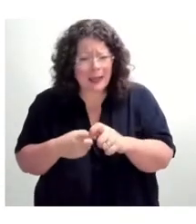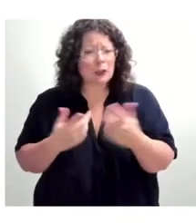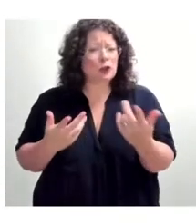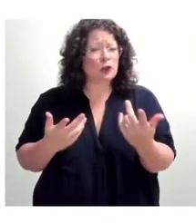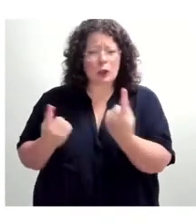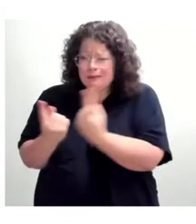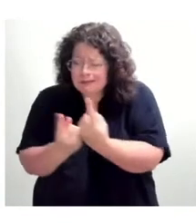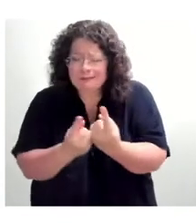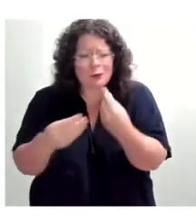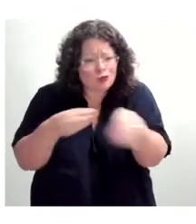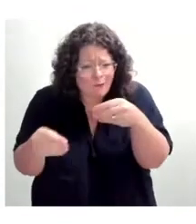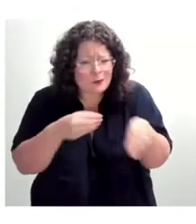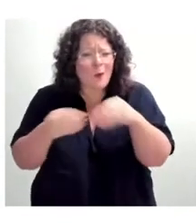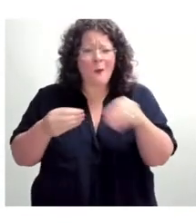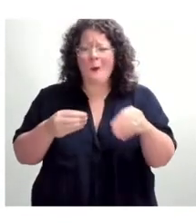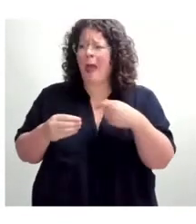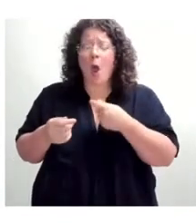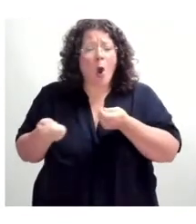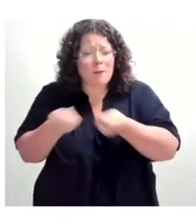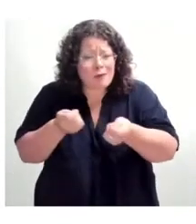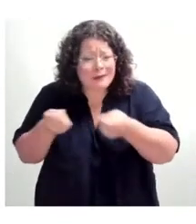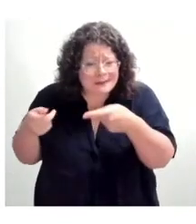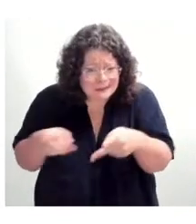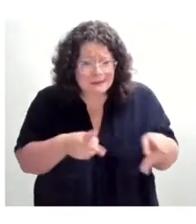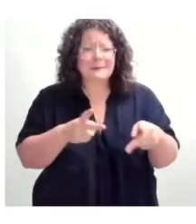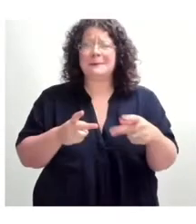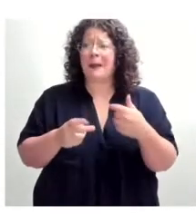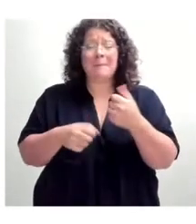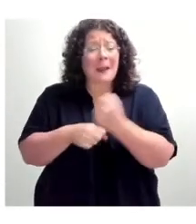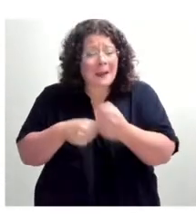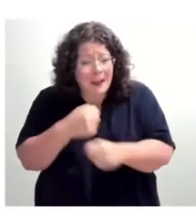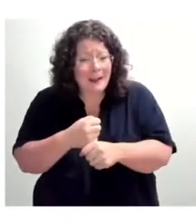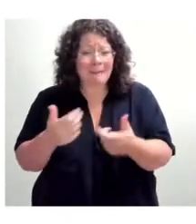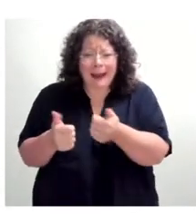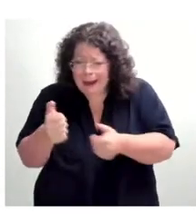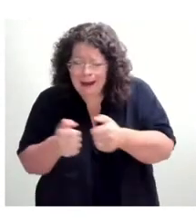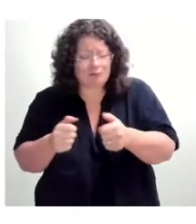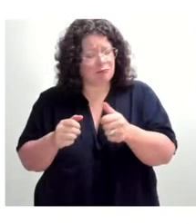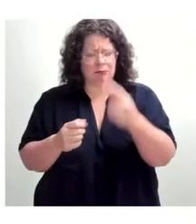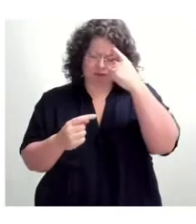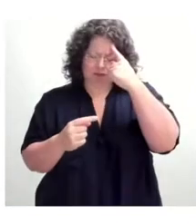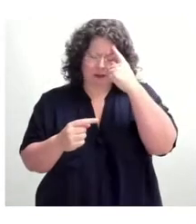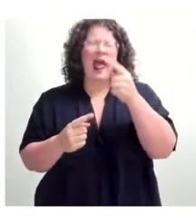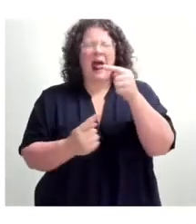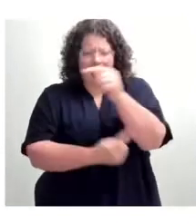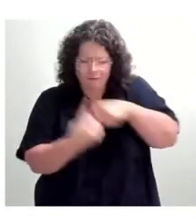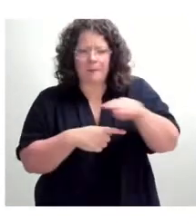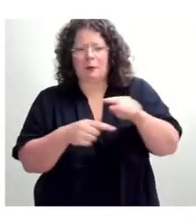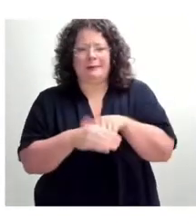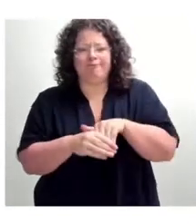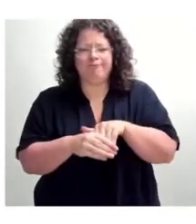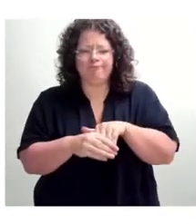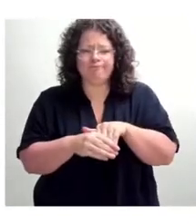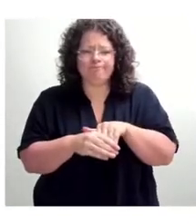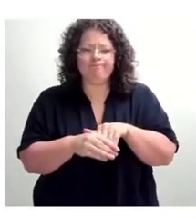know we're short on time, so I did just want to pick up on Leena's point about COVID-19, because I think it's, you know, we've just done some research